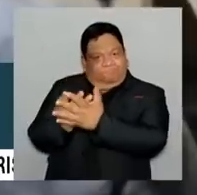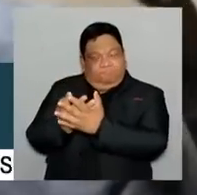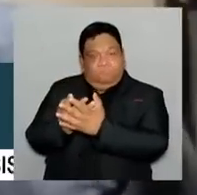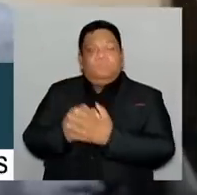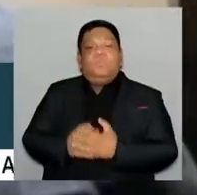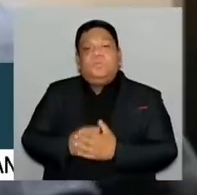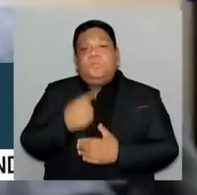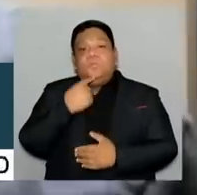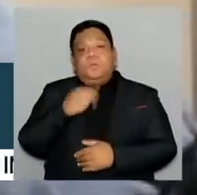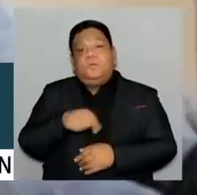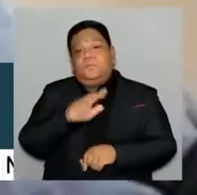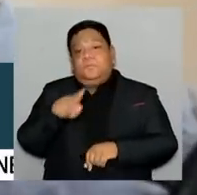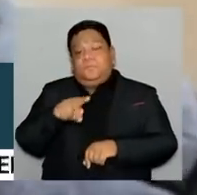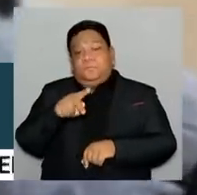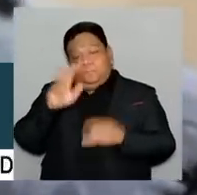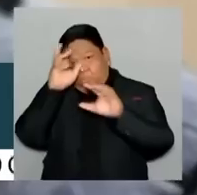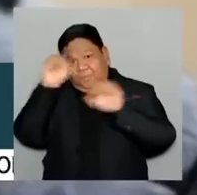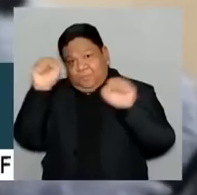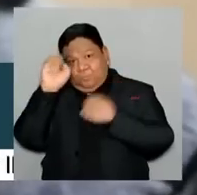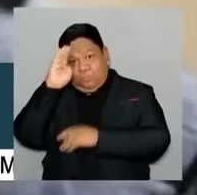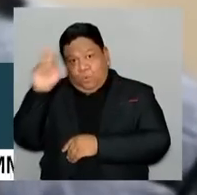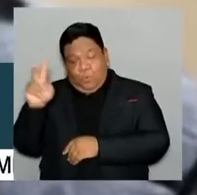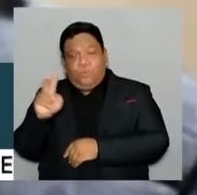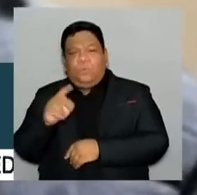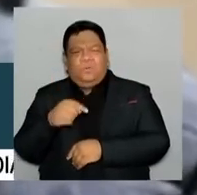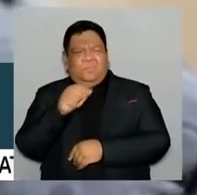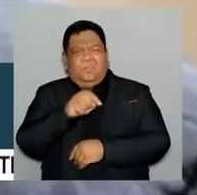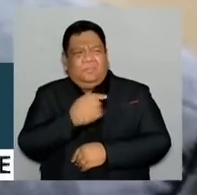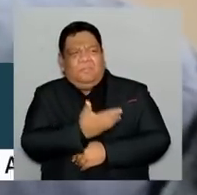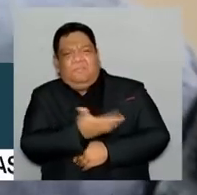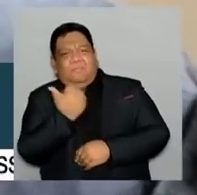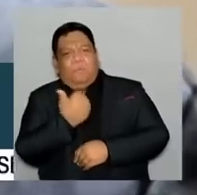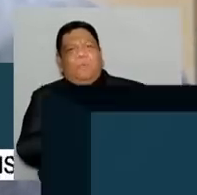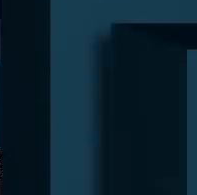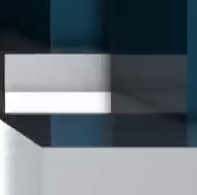their deportation was requested by the Japanese government.